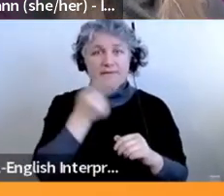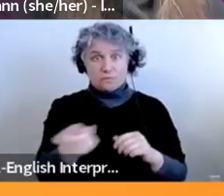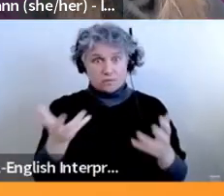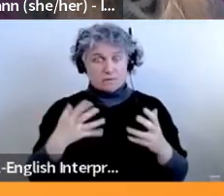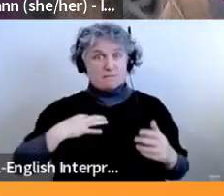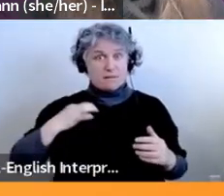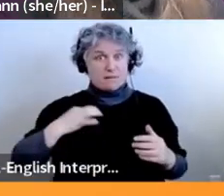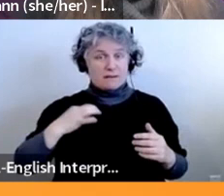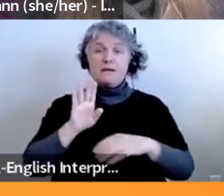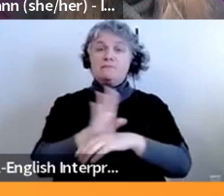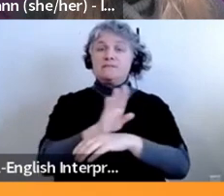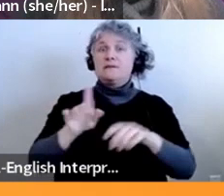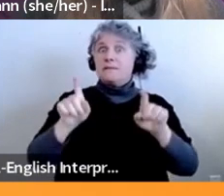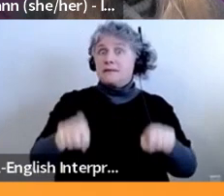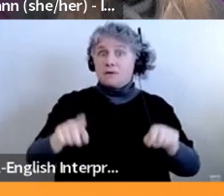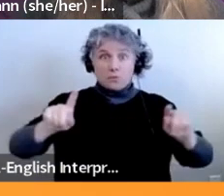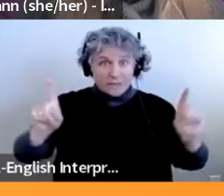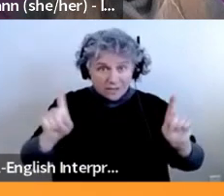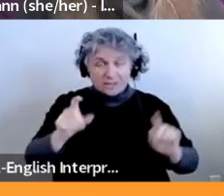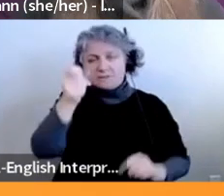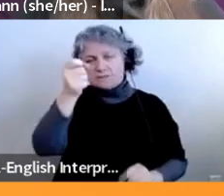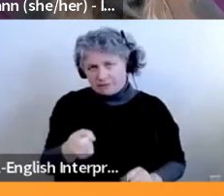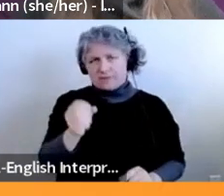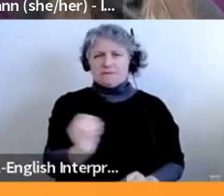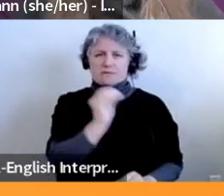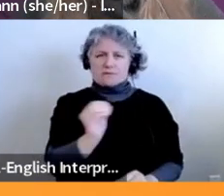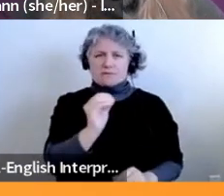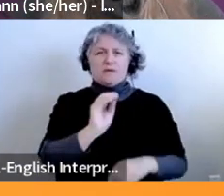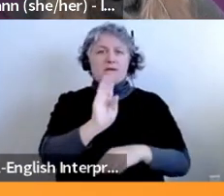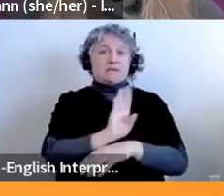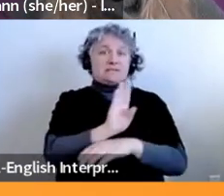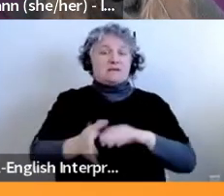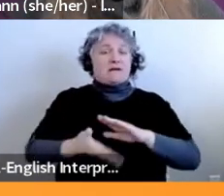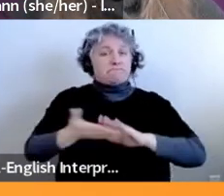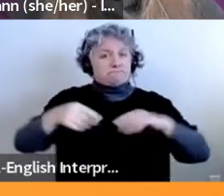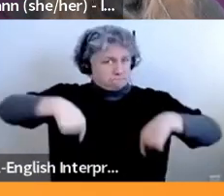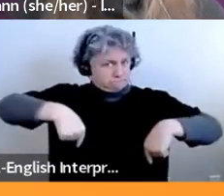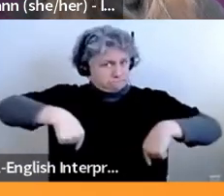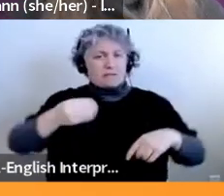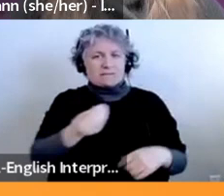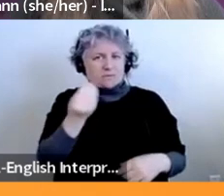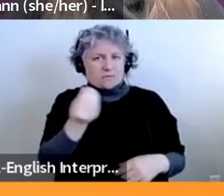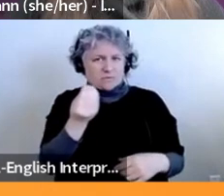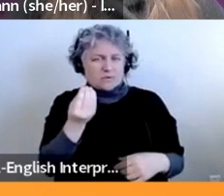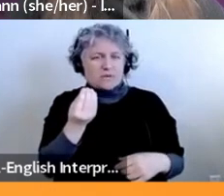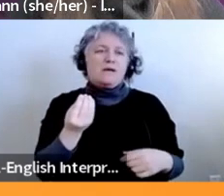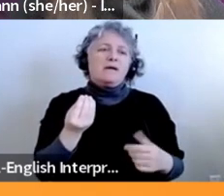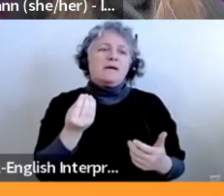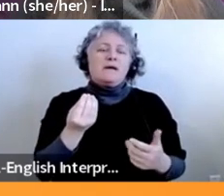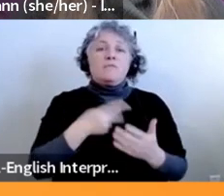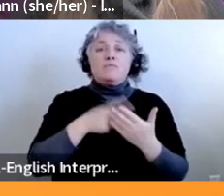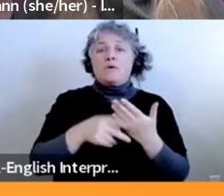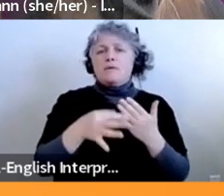your business must be based in Southern Ontario. You must have business operations out of Southern Ontario. On the program